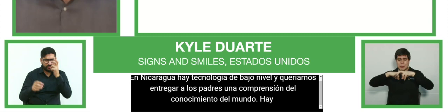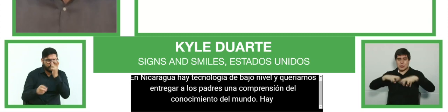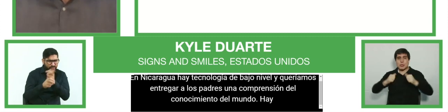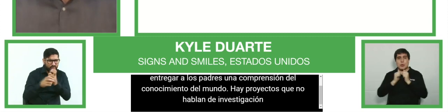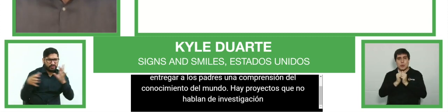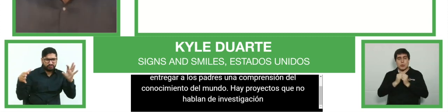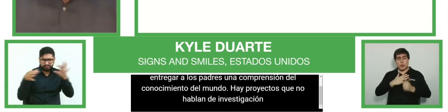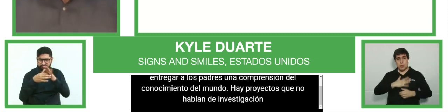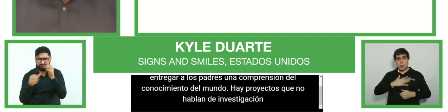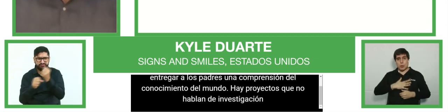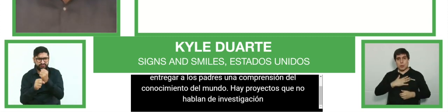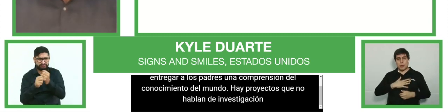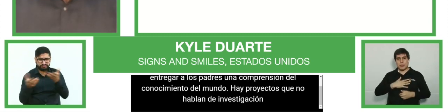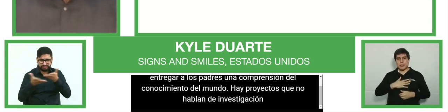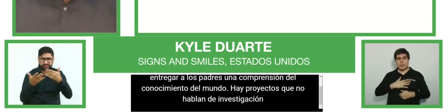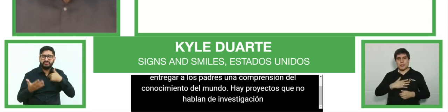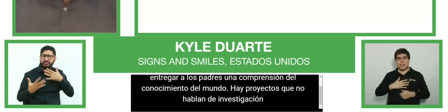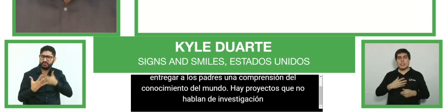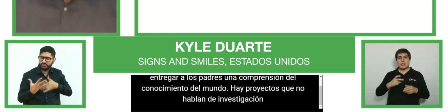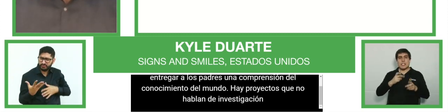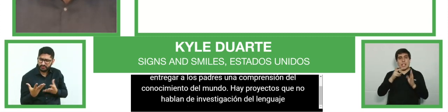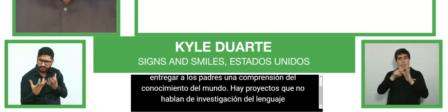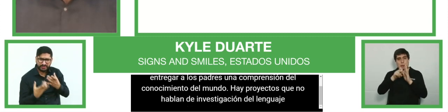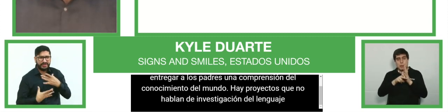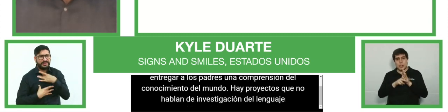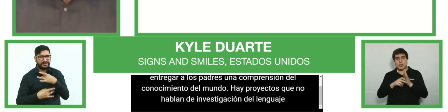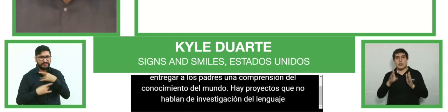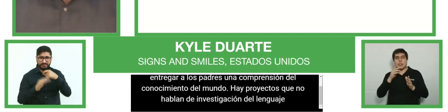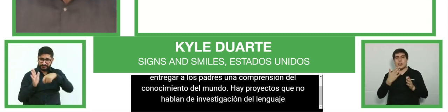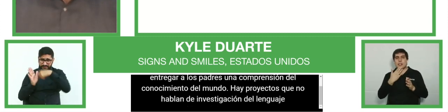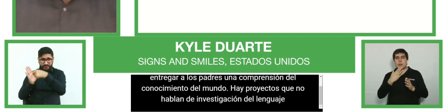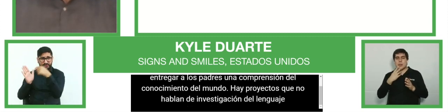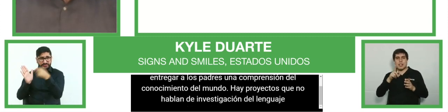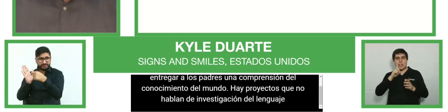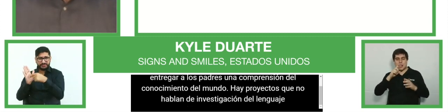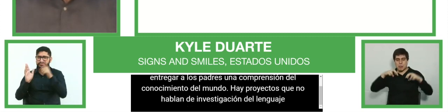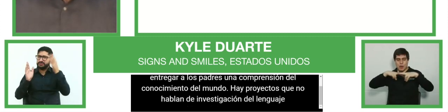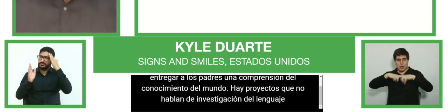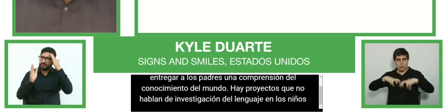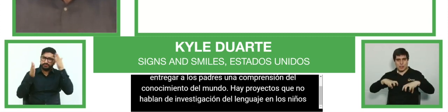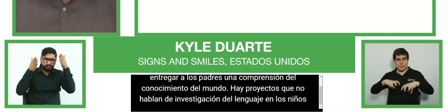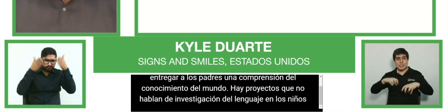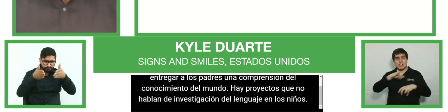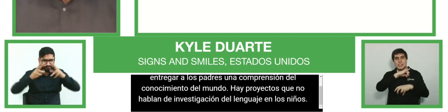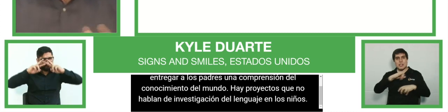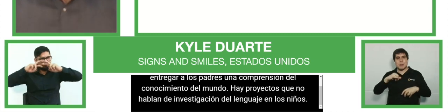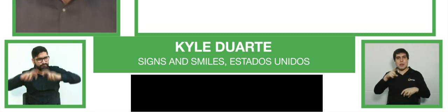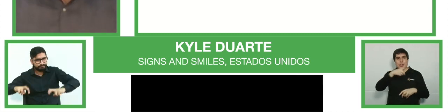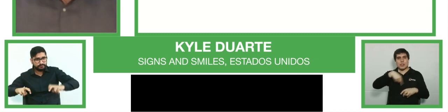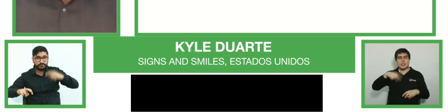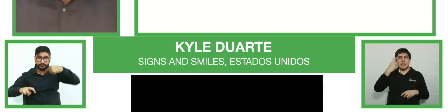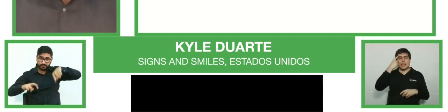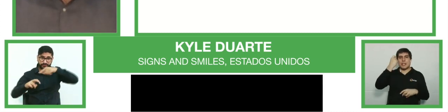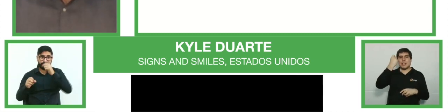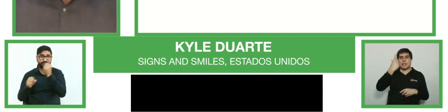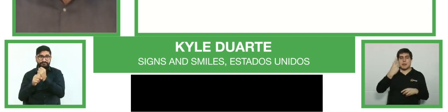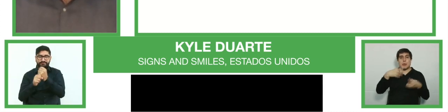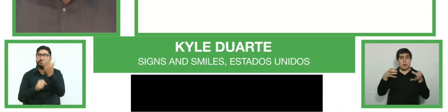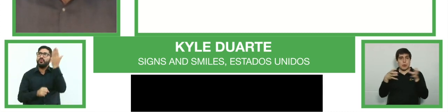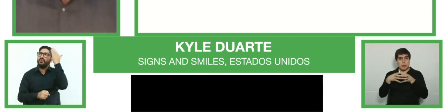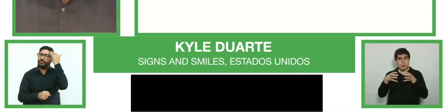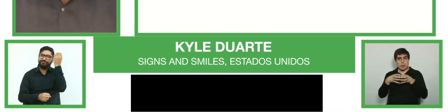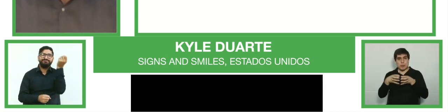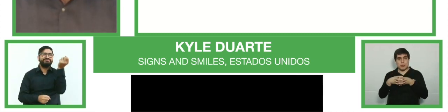we realized that as an organization that is largely based in the United States, we wanted to connect